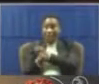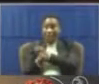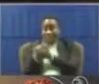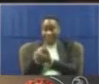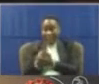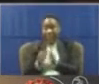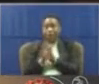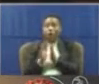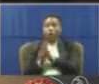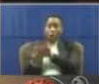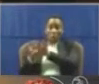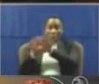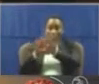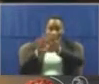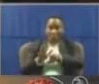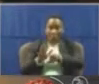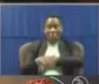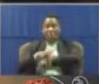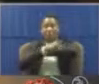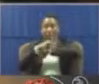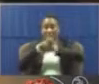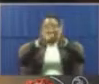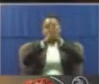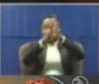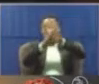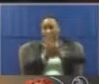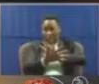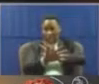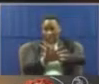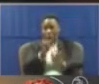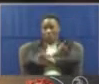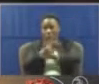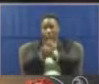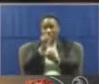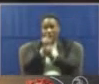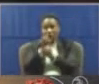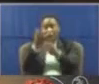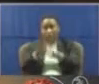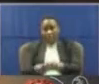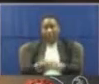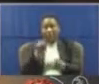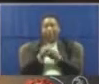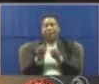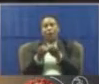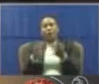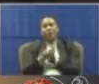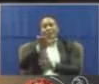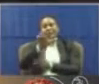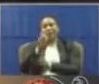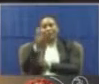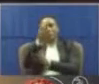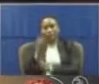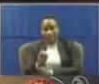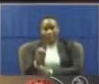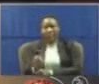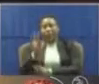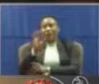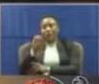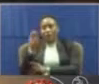and unrests led to extensive damage and accounted for 70% and 30% of